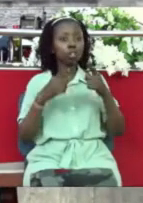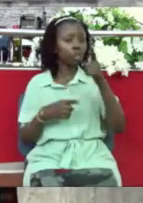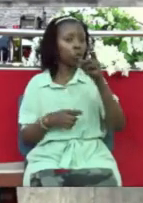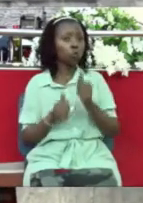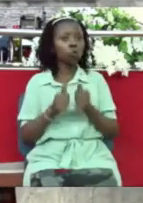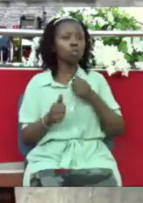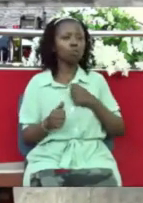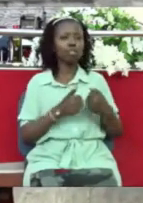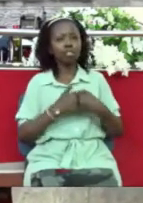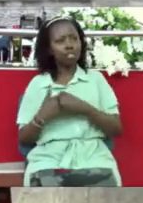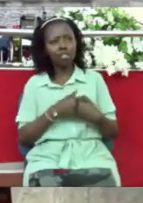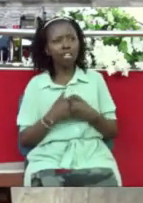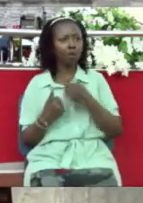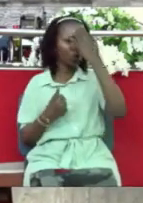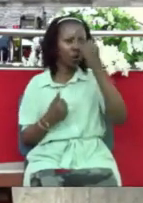Because all of us have mountains.